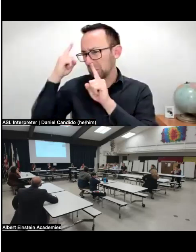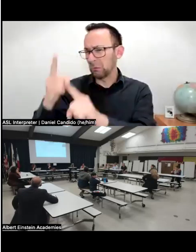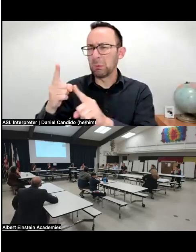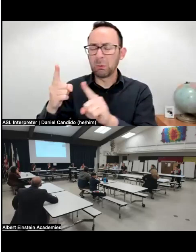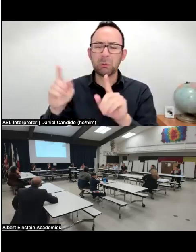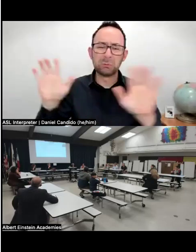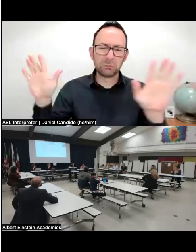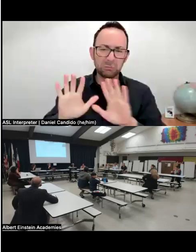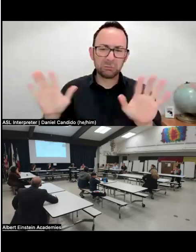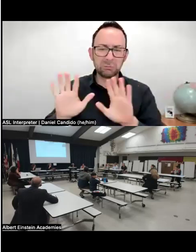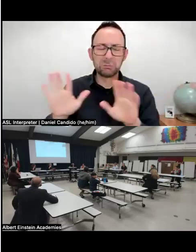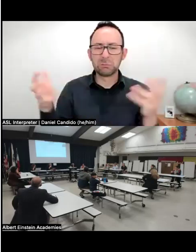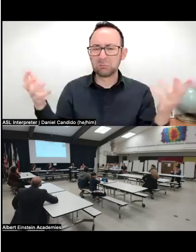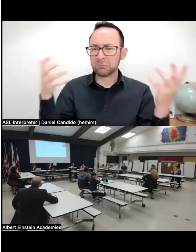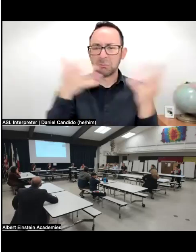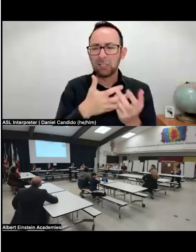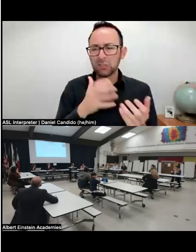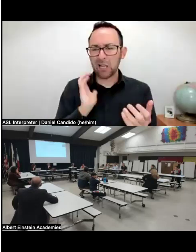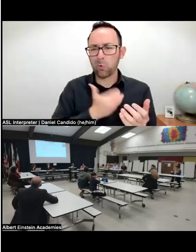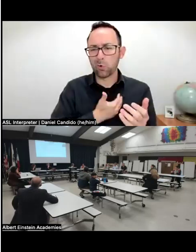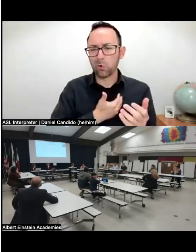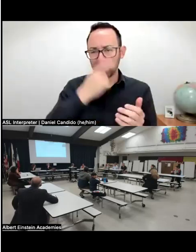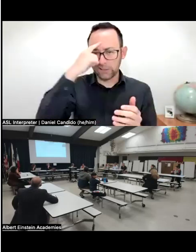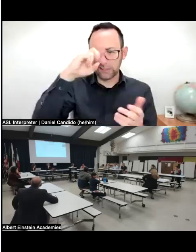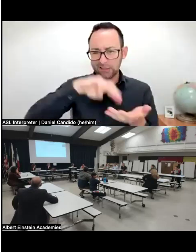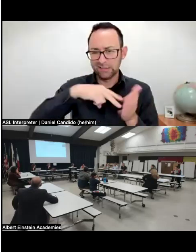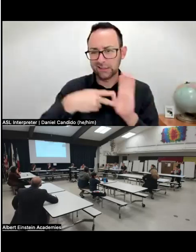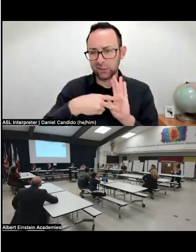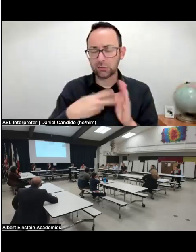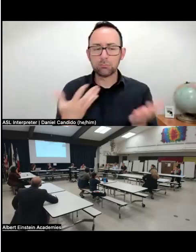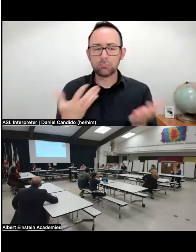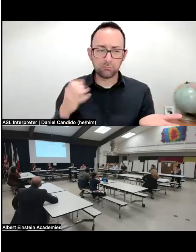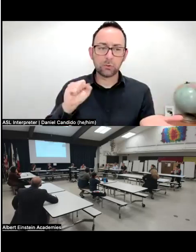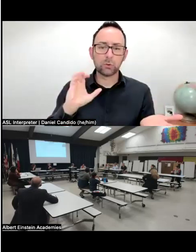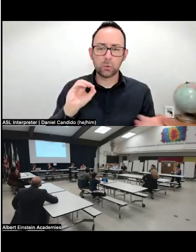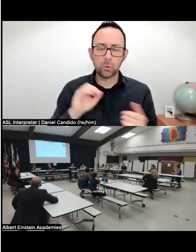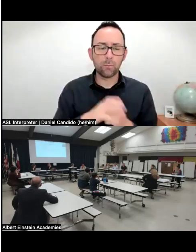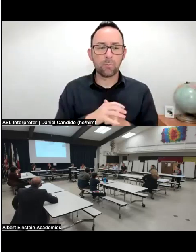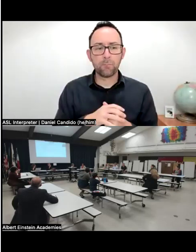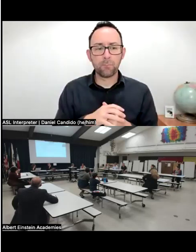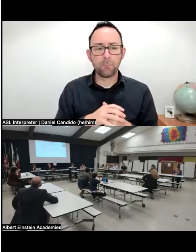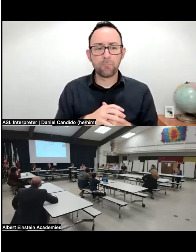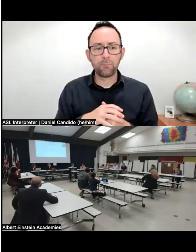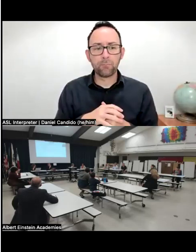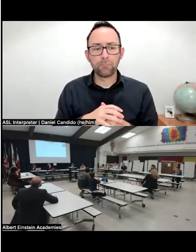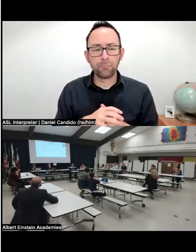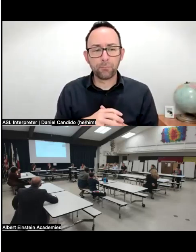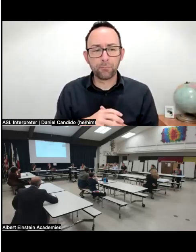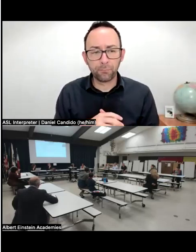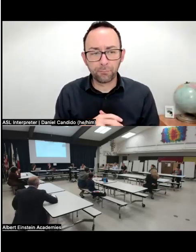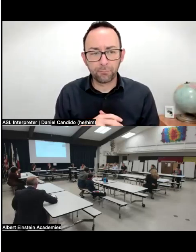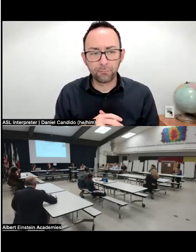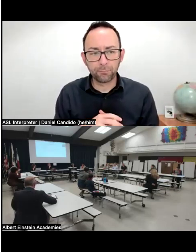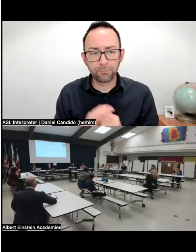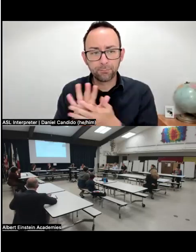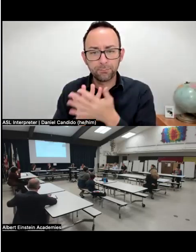for what we were intending. So there were already things in place that are